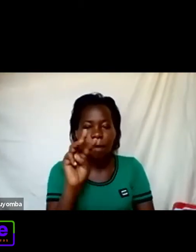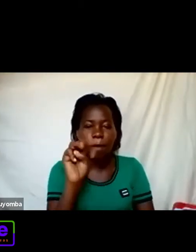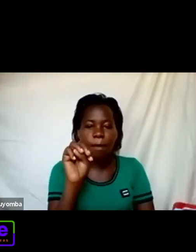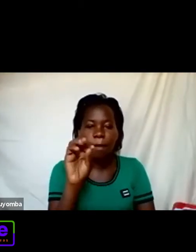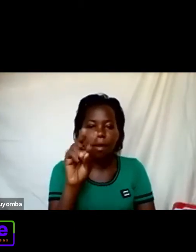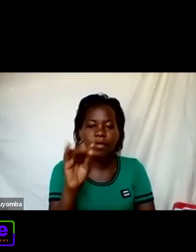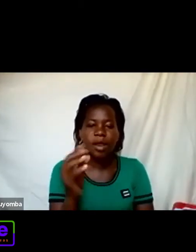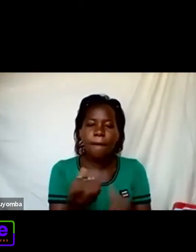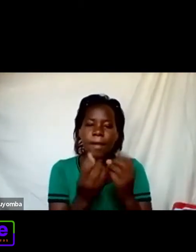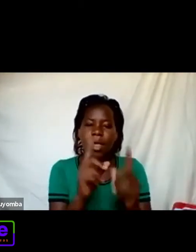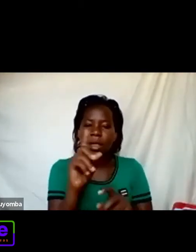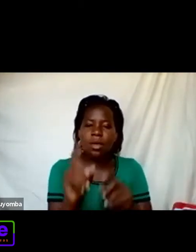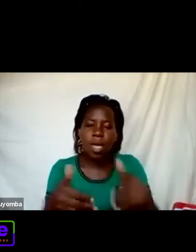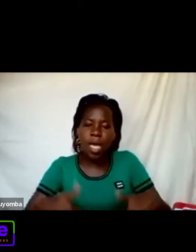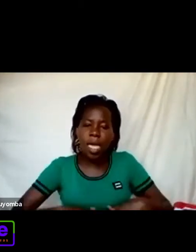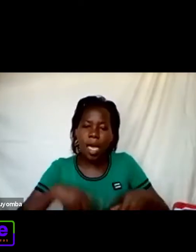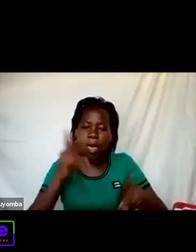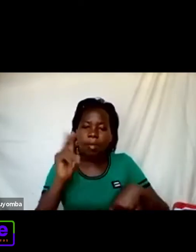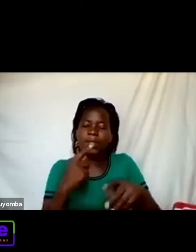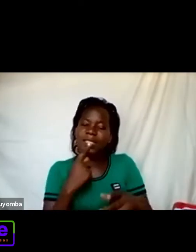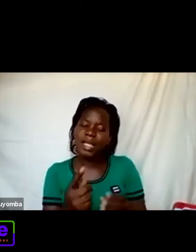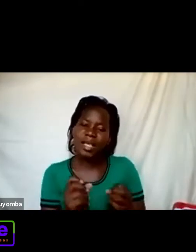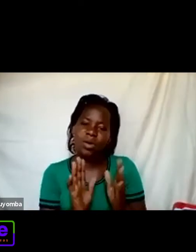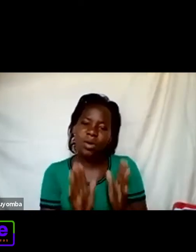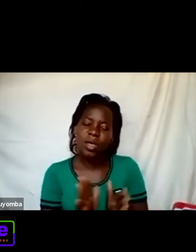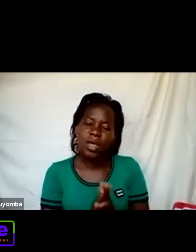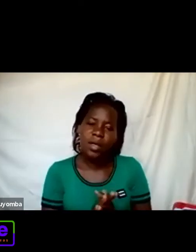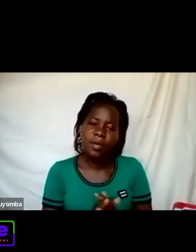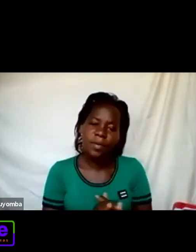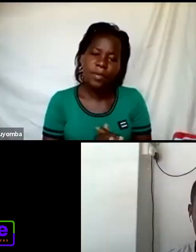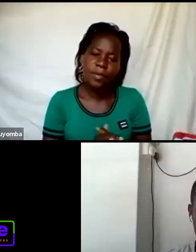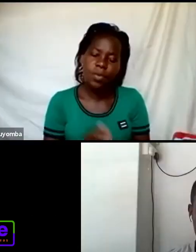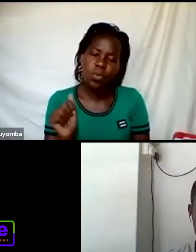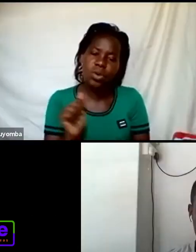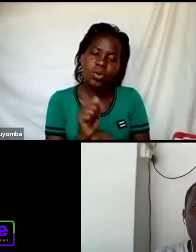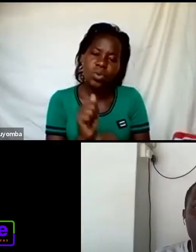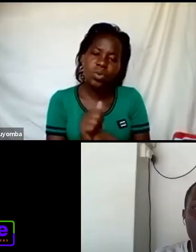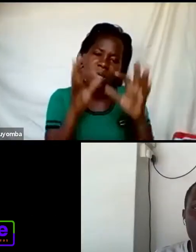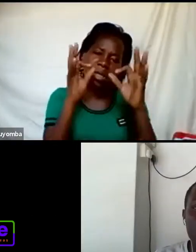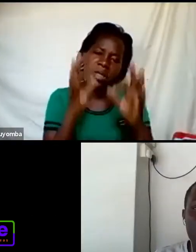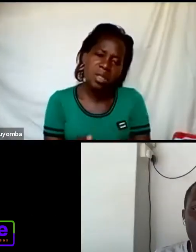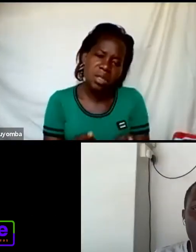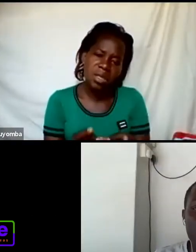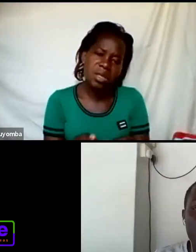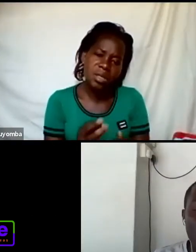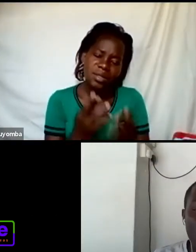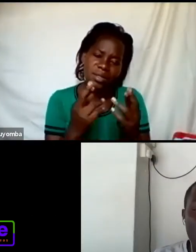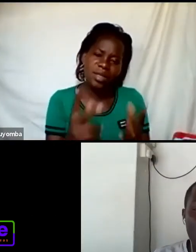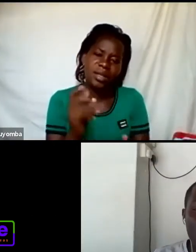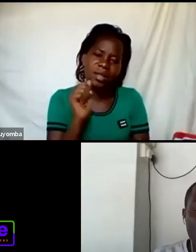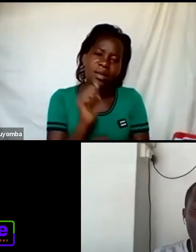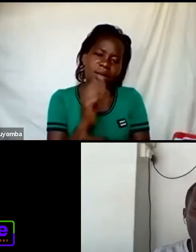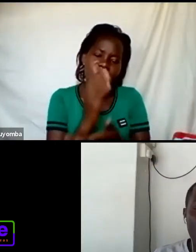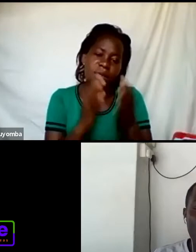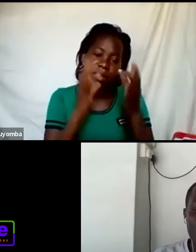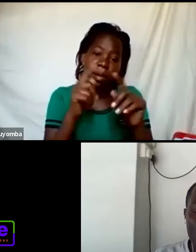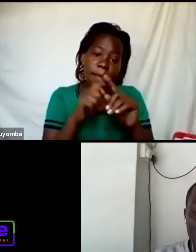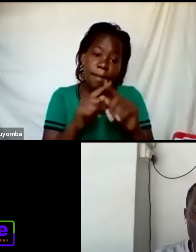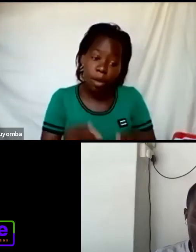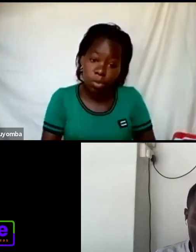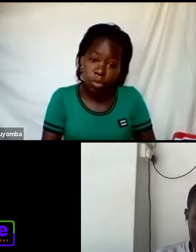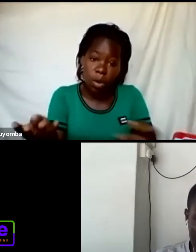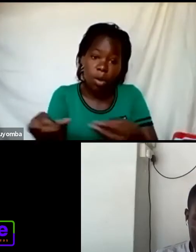from young people saying, look, we do product, we started doing some things, but getting them into the market seems to be